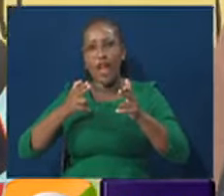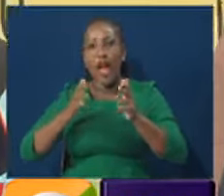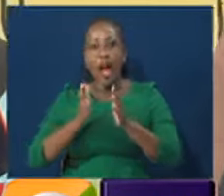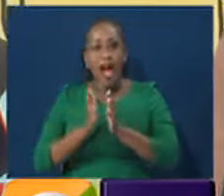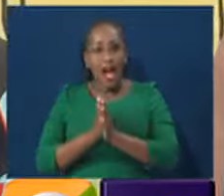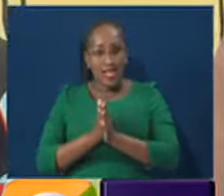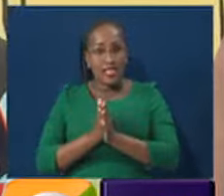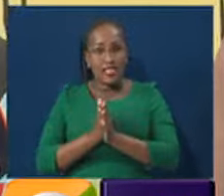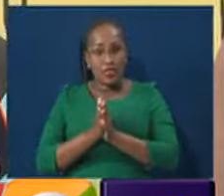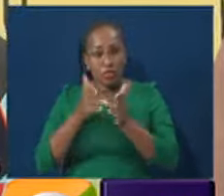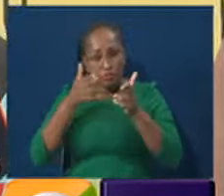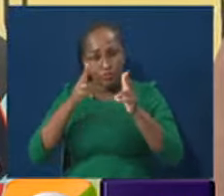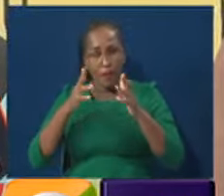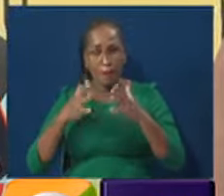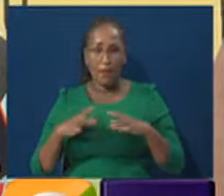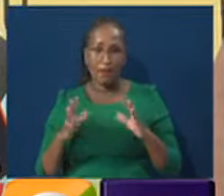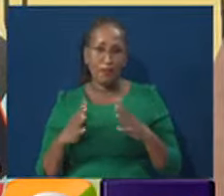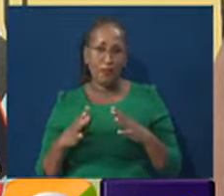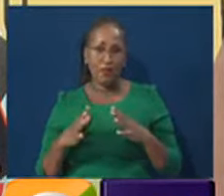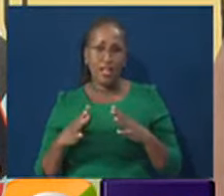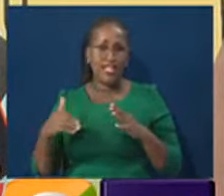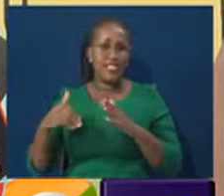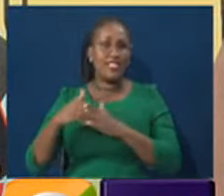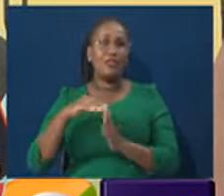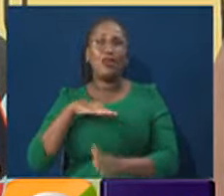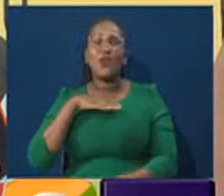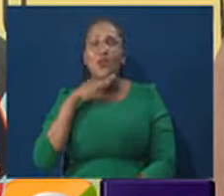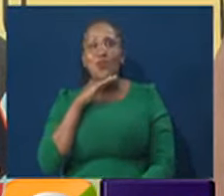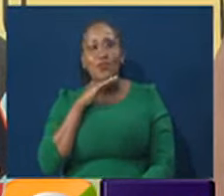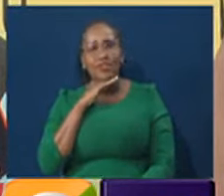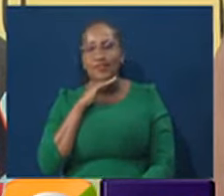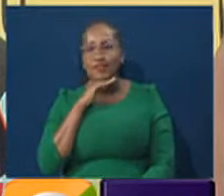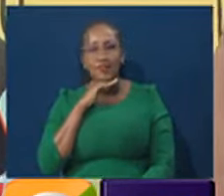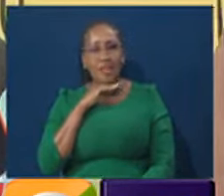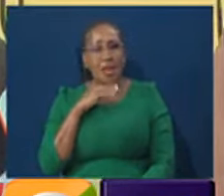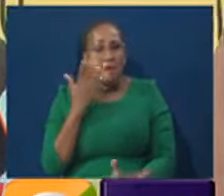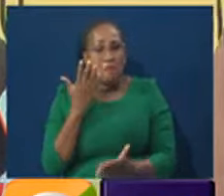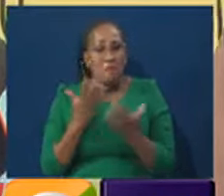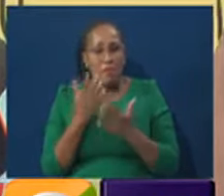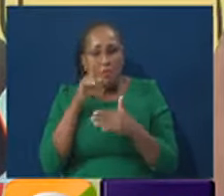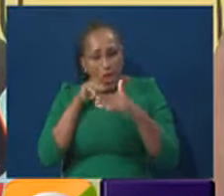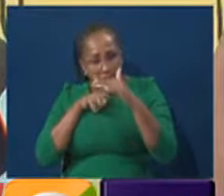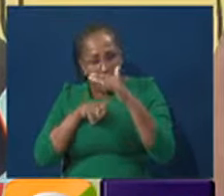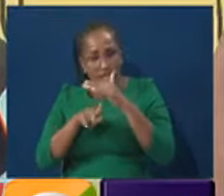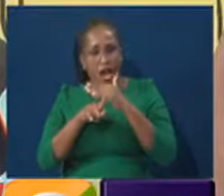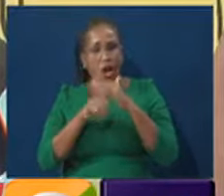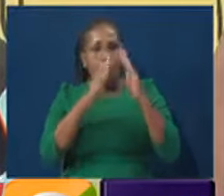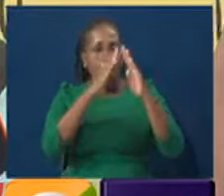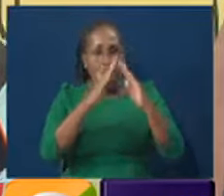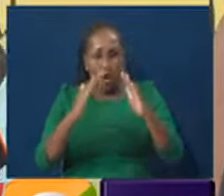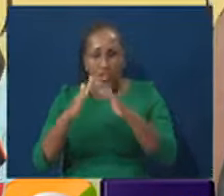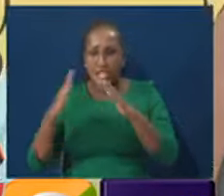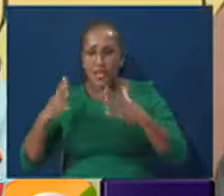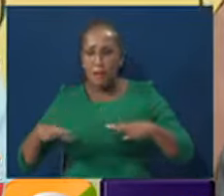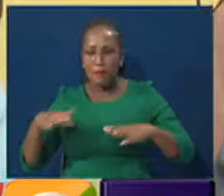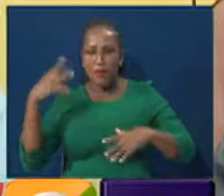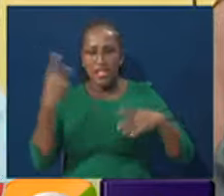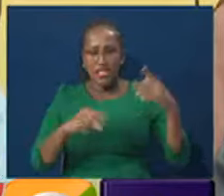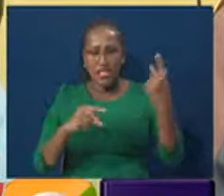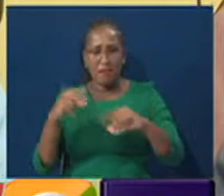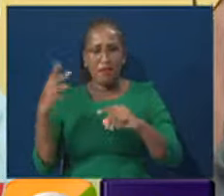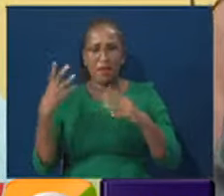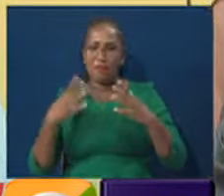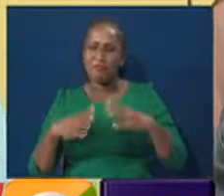unarmed civilians to death or to go in their homes and beat them to death, this